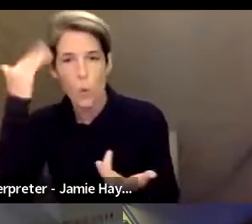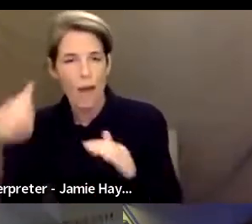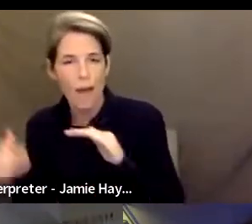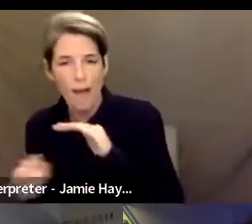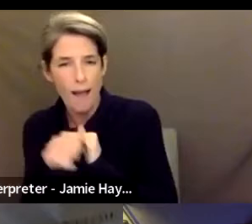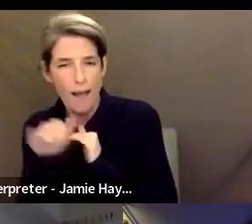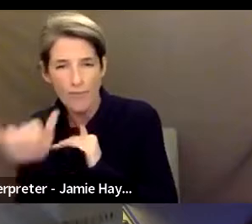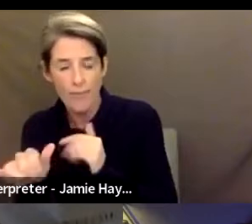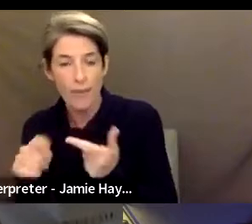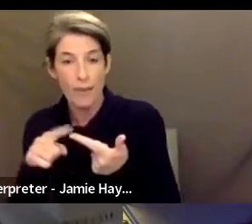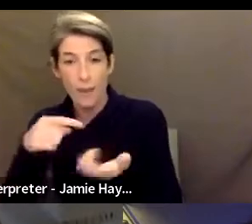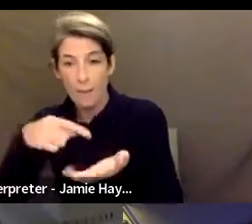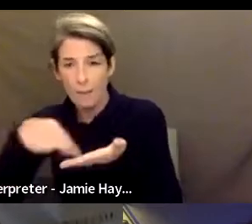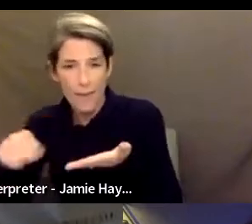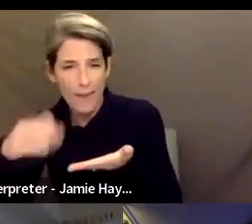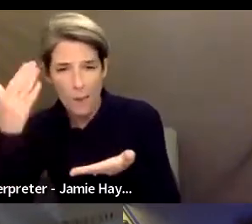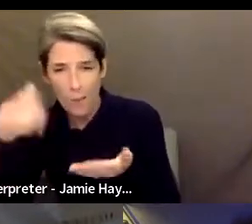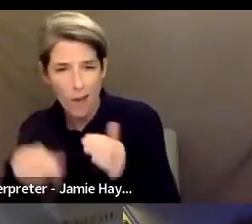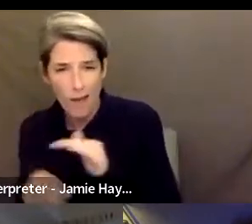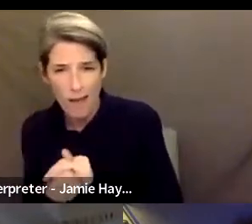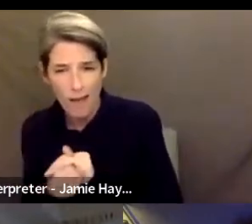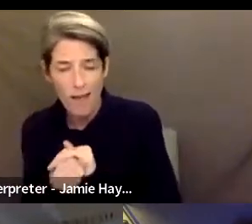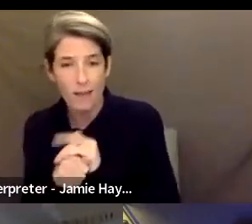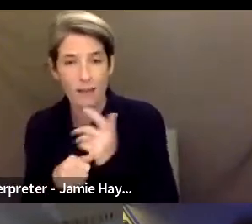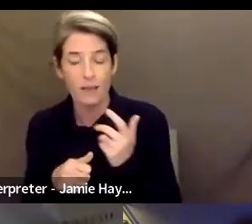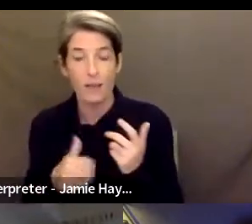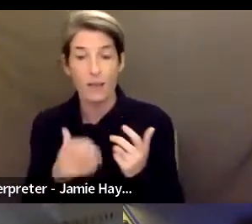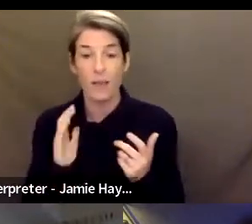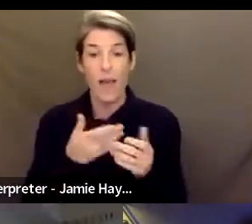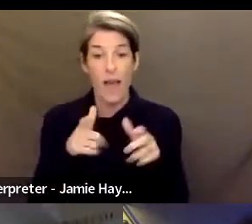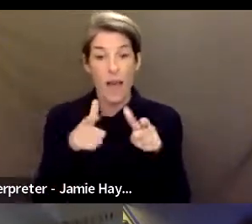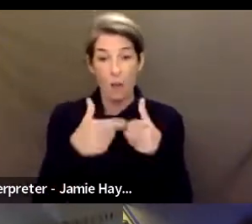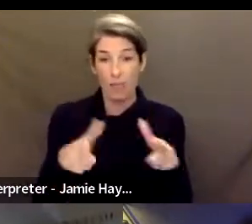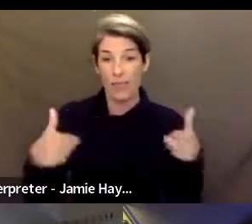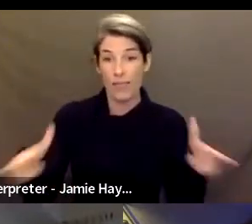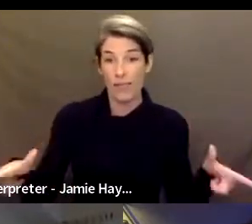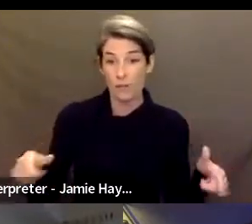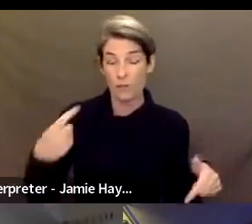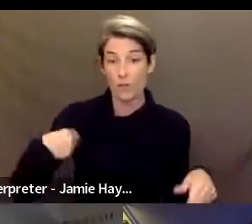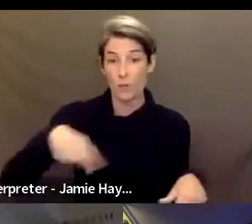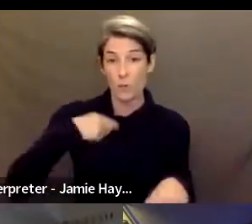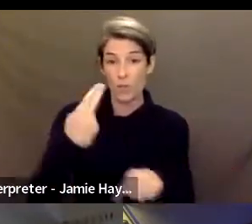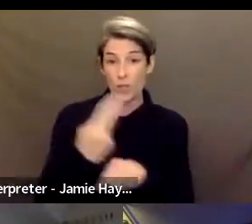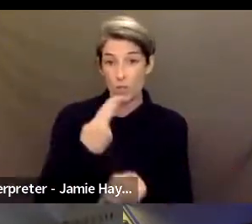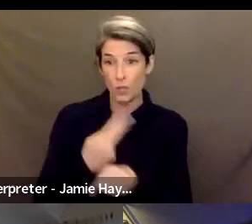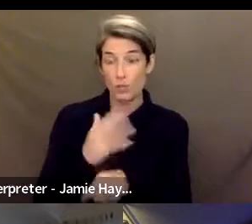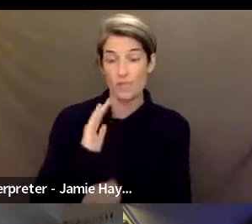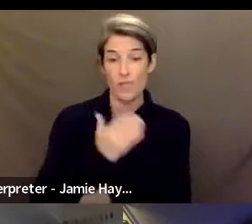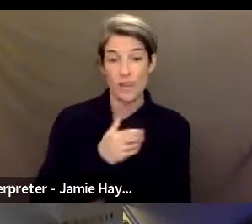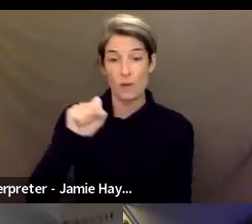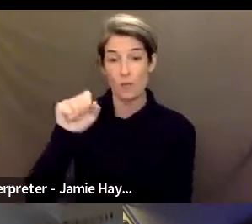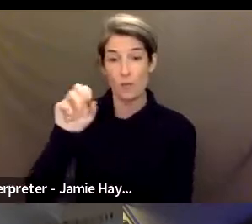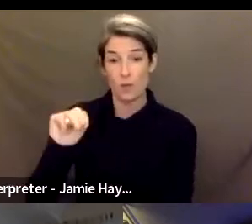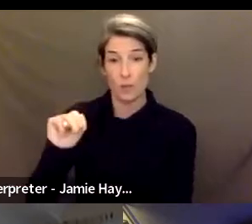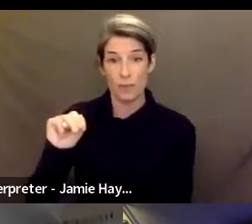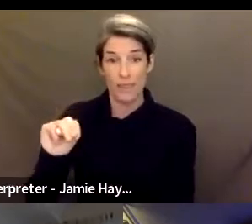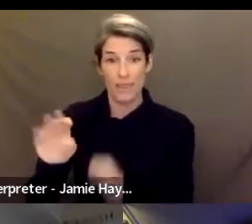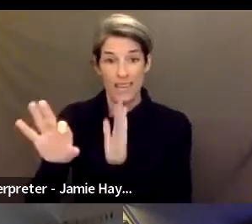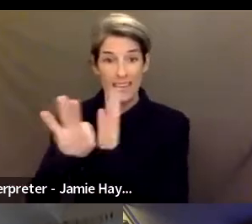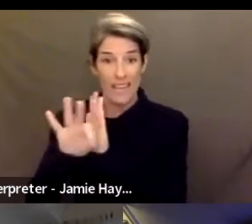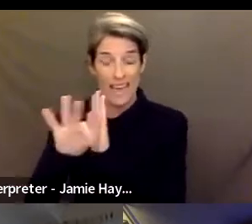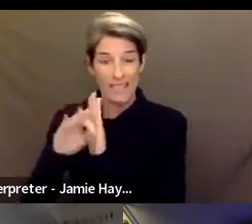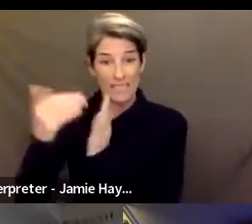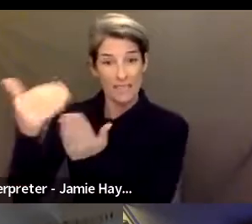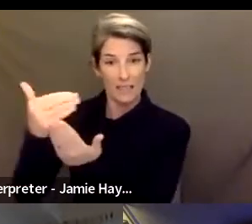the pay, and the language that's being used in every breakdown. So those are like